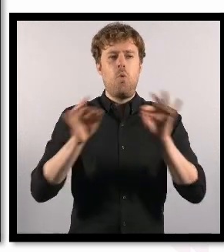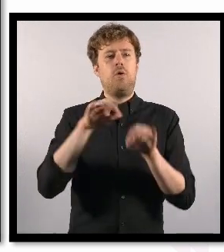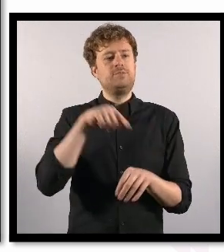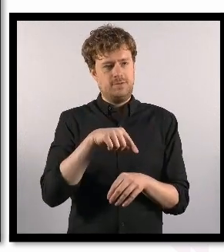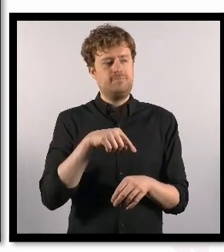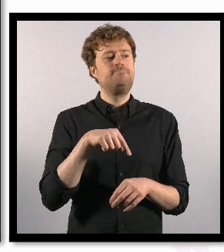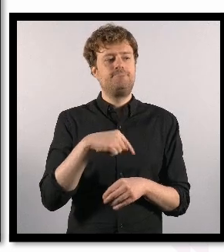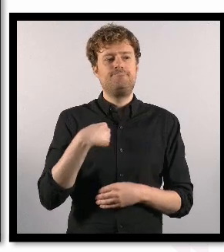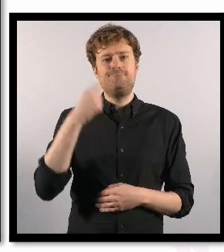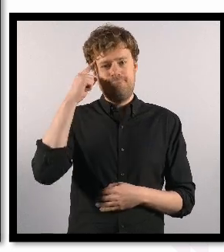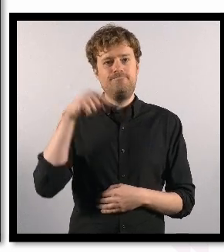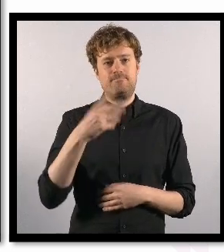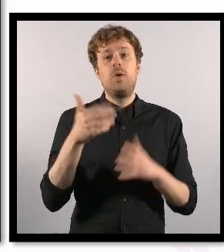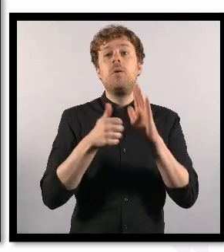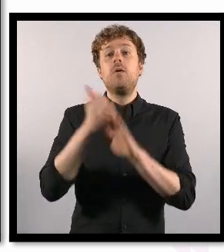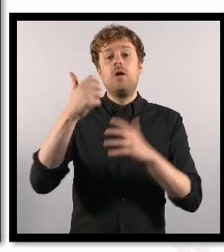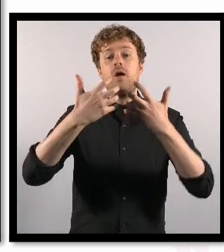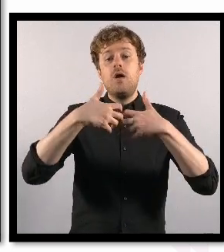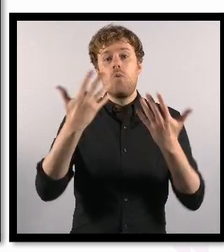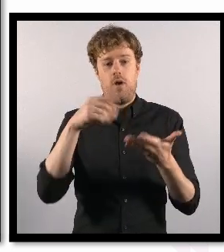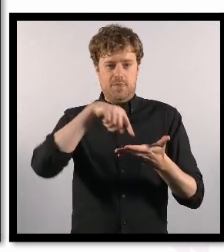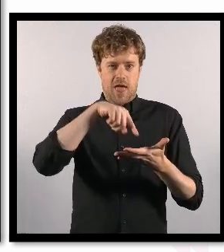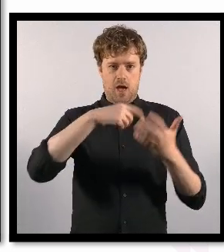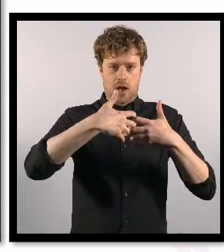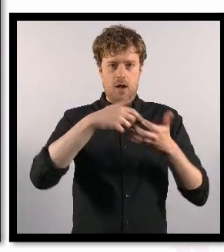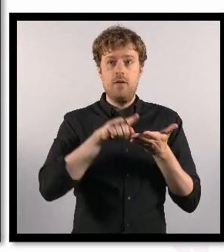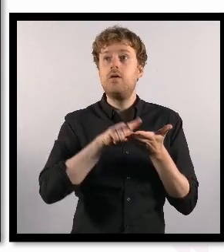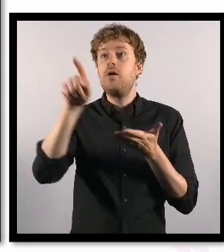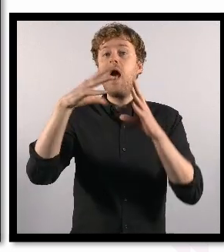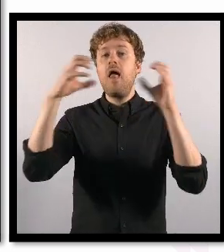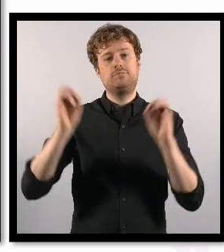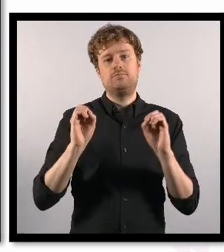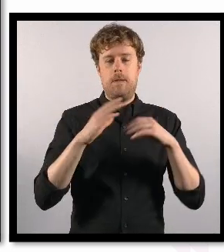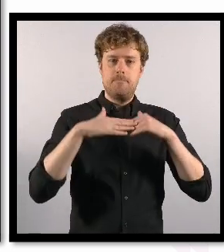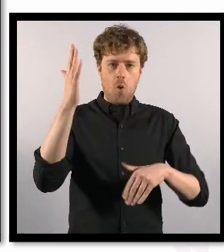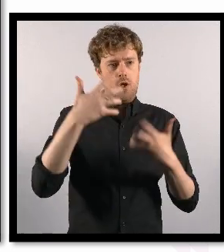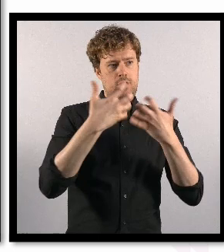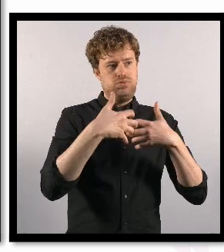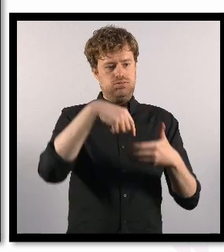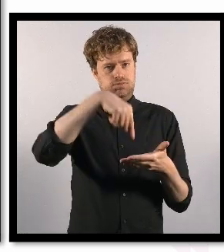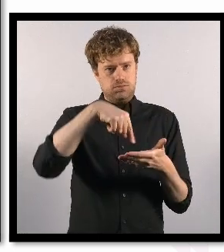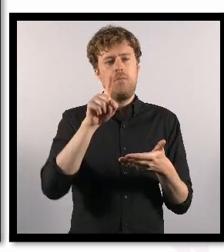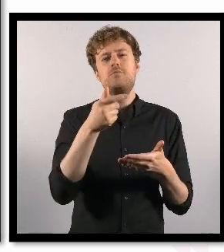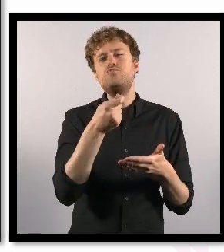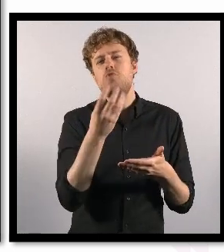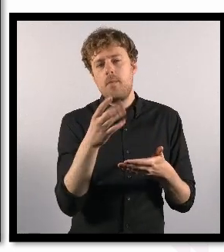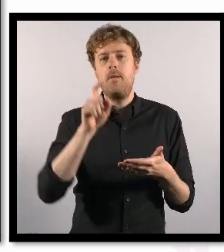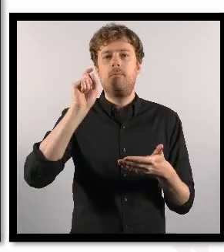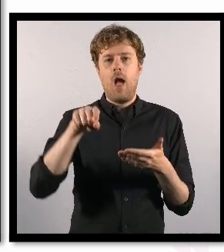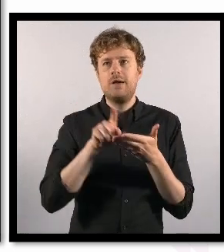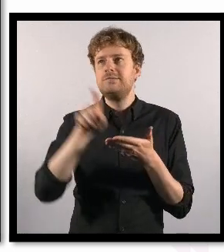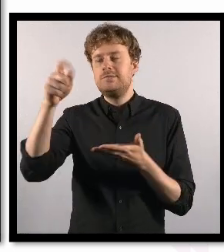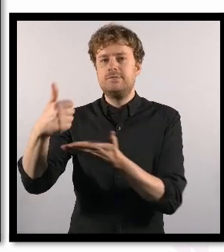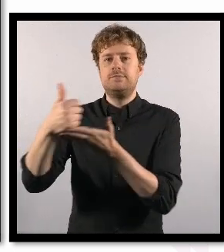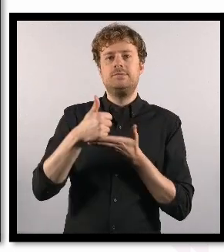Private Cloud Compute, or PCC, allows us to scale our computational capacity and draw on even larger server-based models for